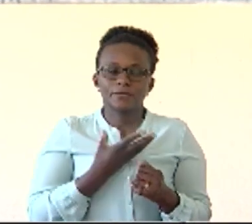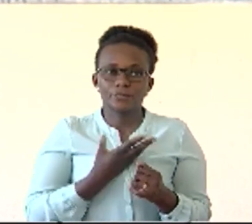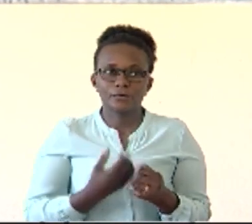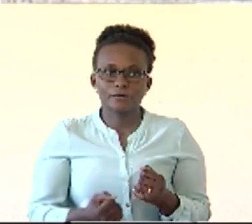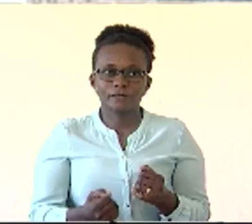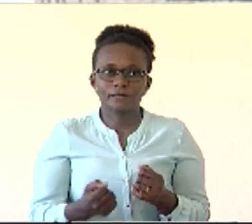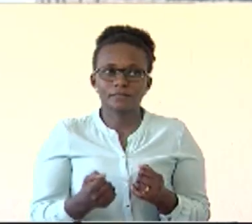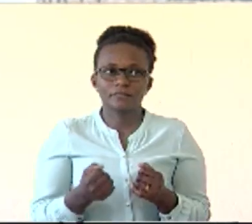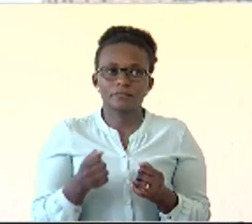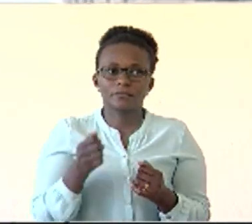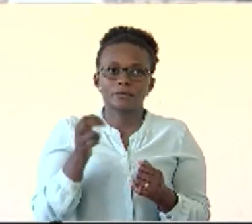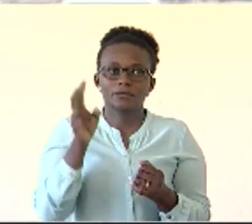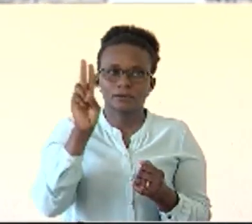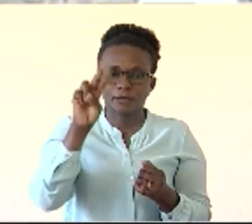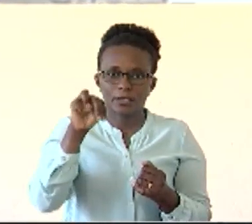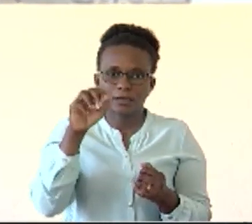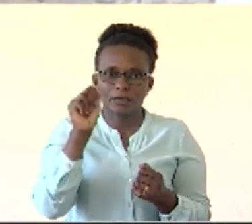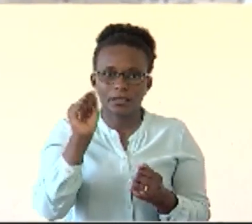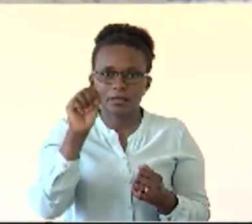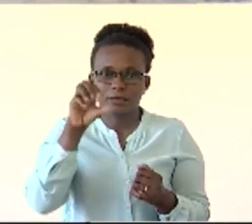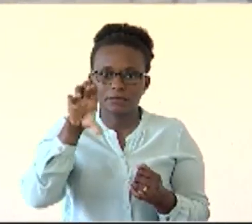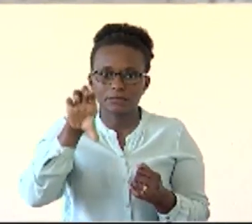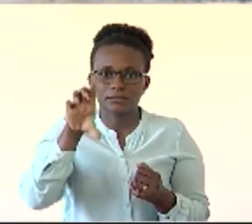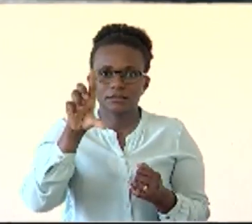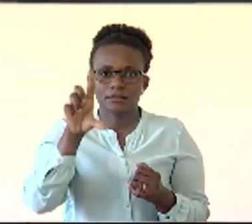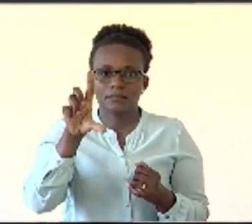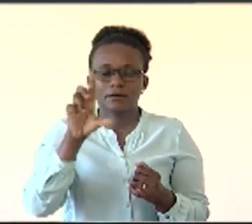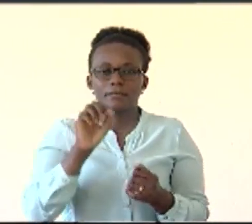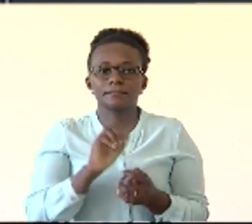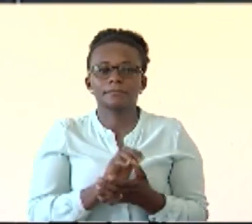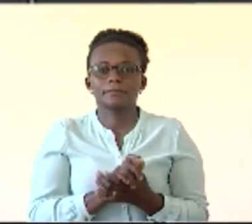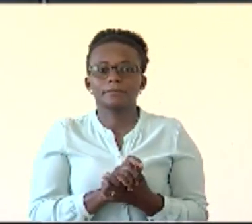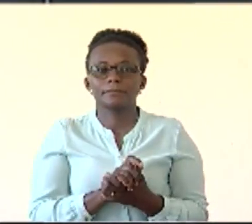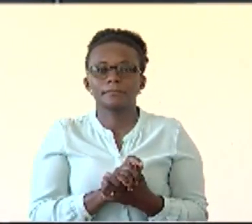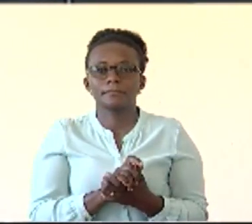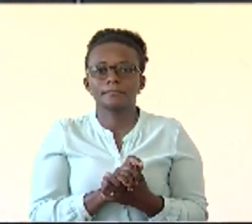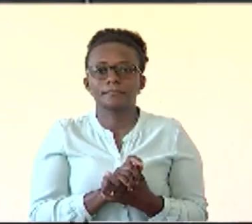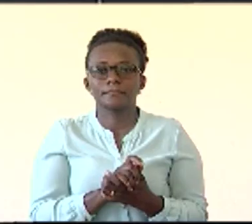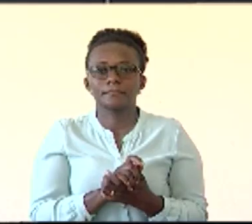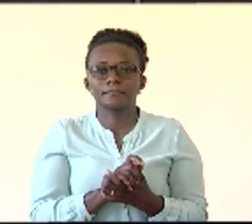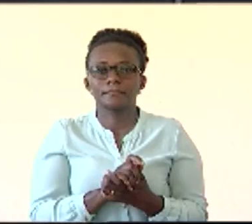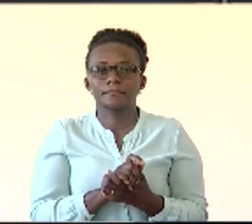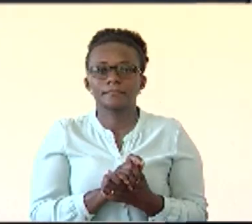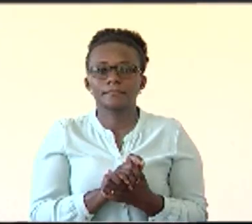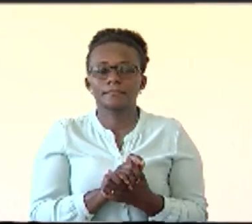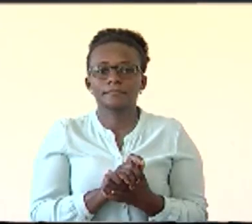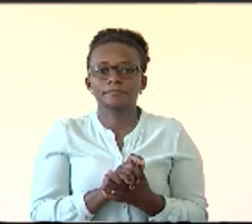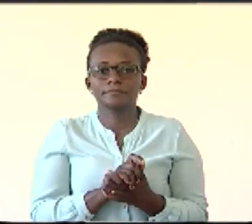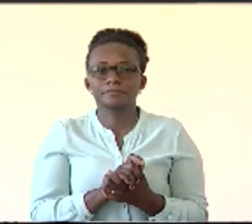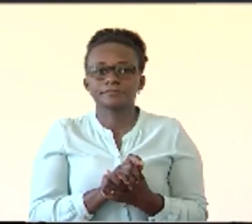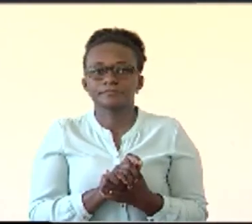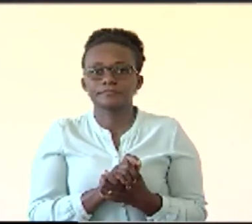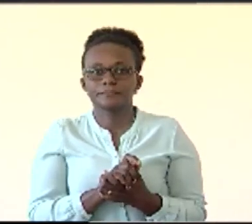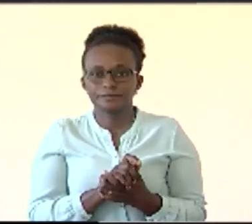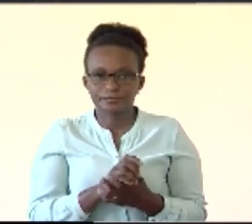is the one we are going to look at first. So we'll be looking at the electrolysis of sodium chloride